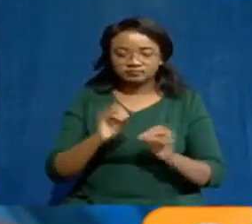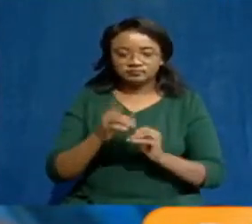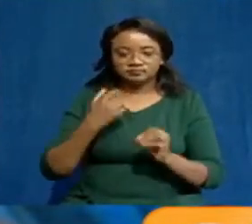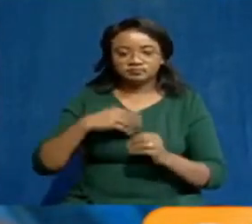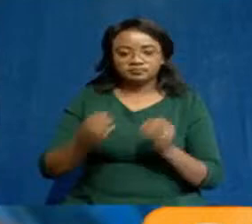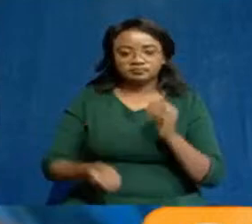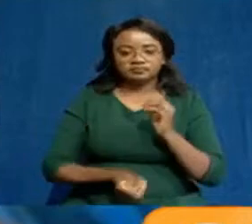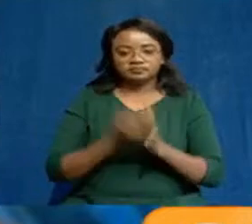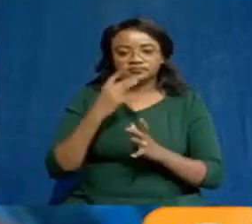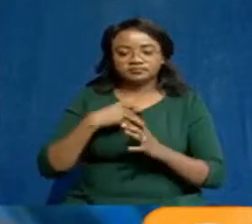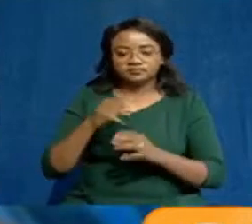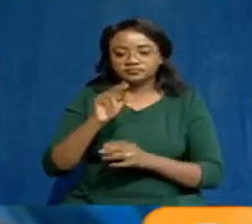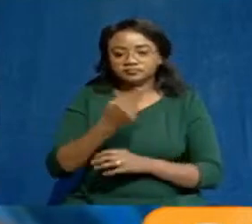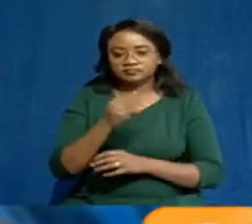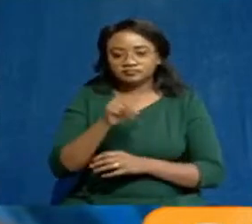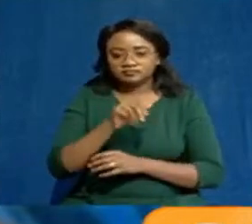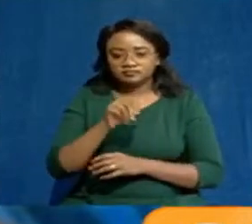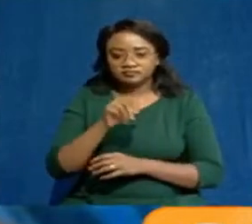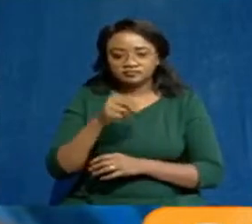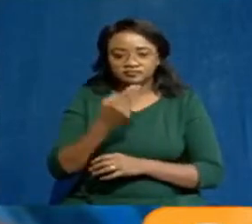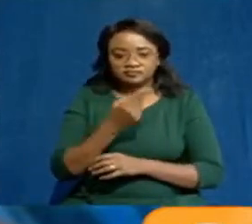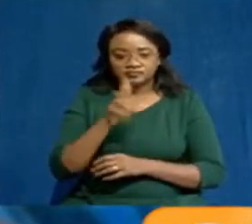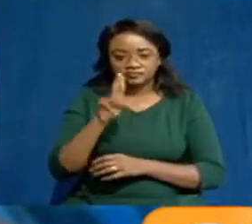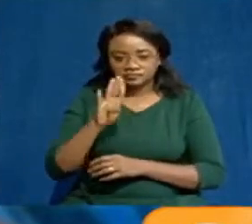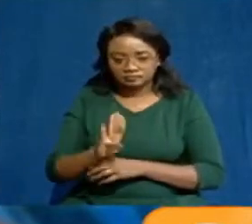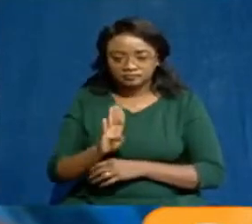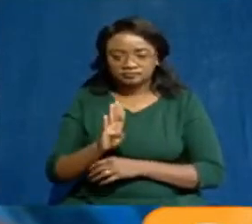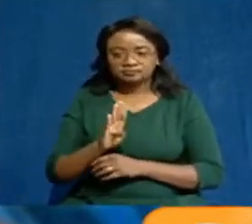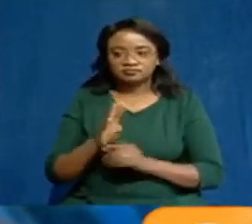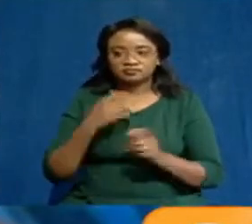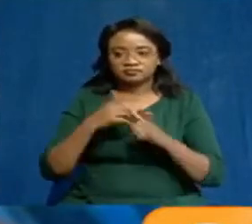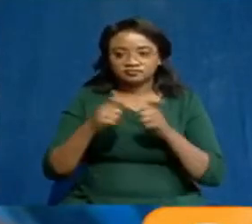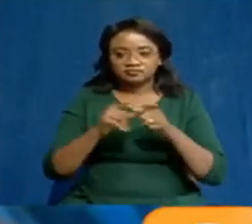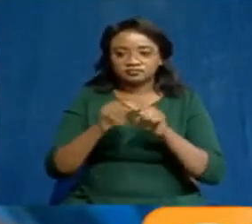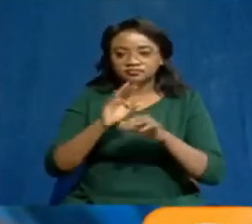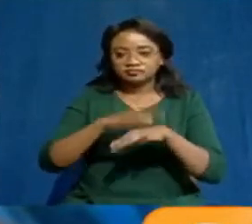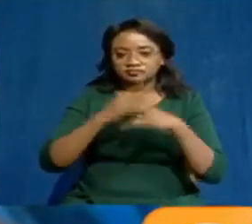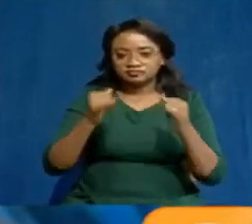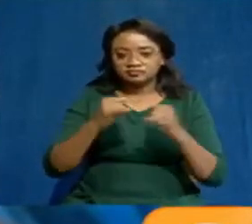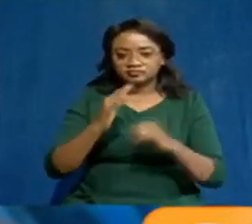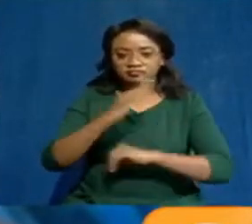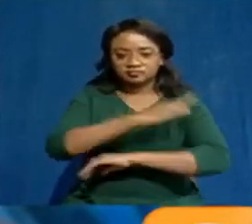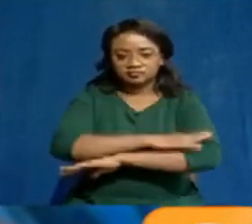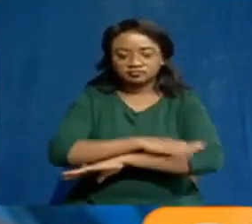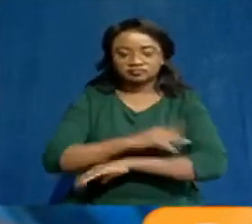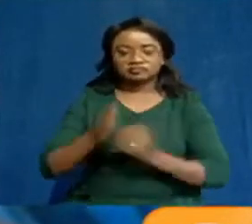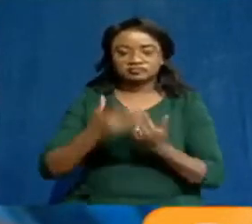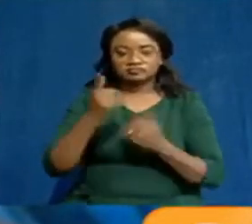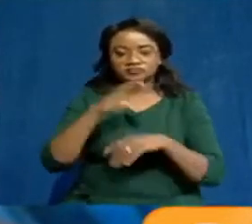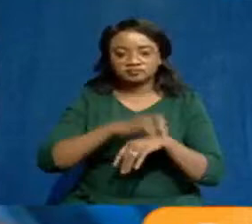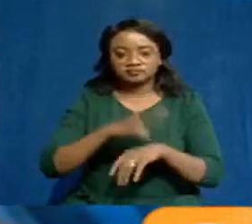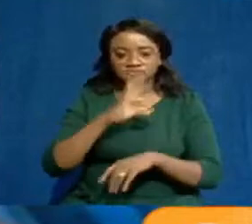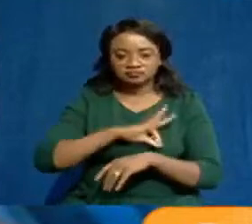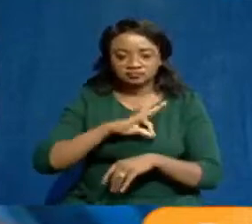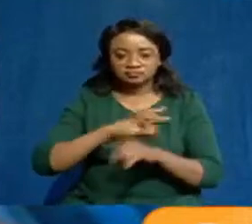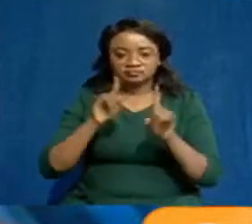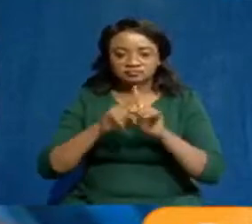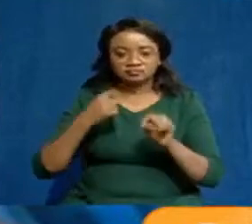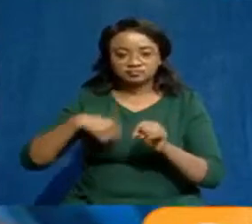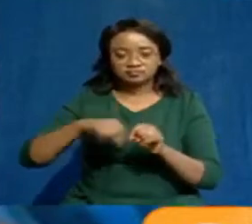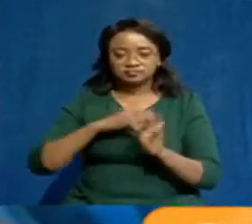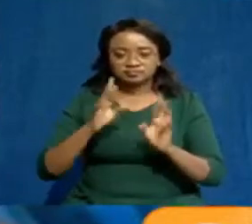is integrating the principles of circular economy. We have the digital platform where you can make money. Now we want to come together